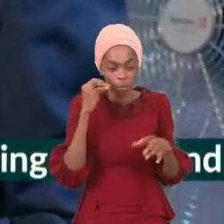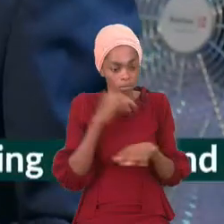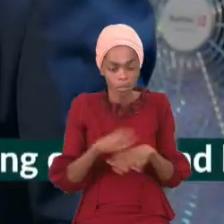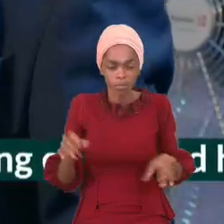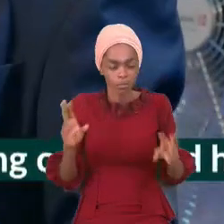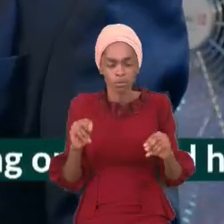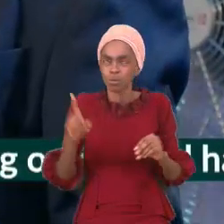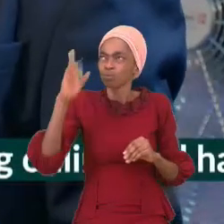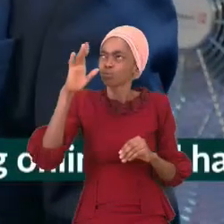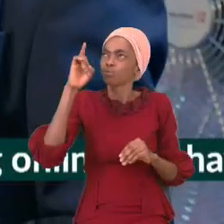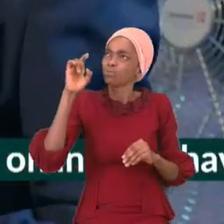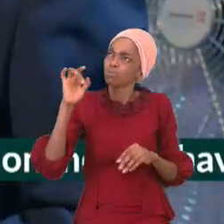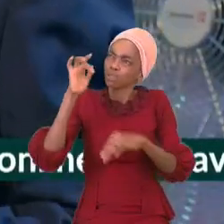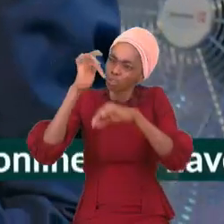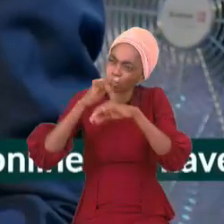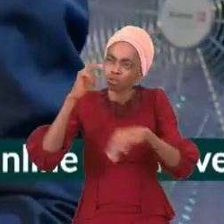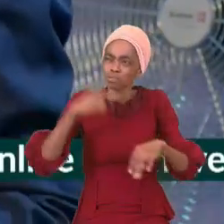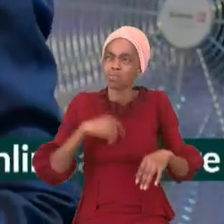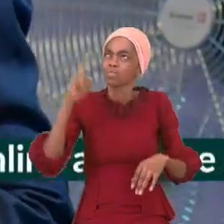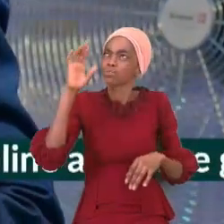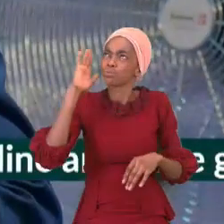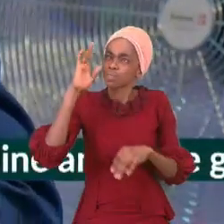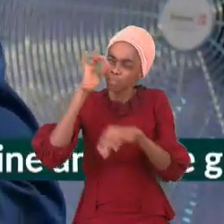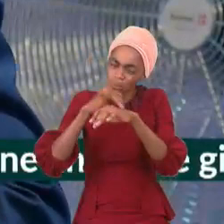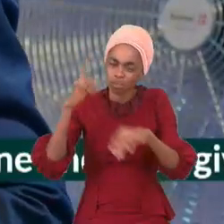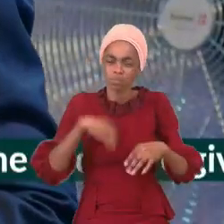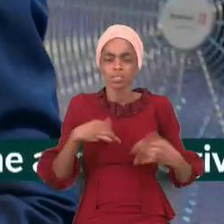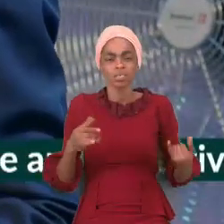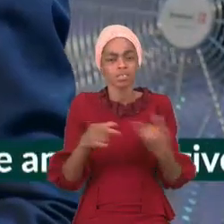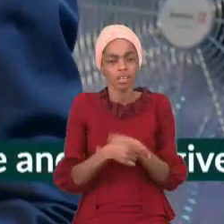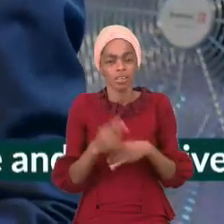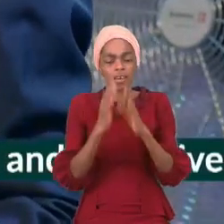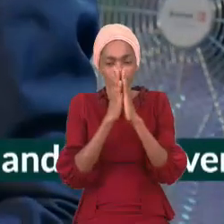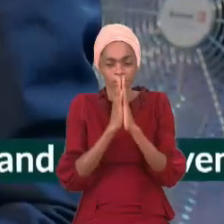Hurry up, but get the details, the correct details.